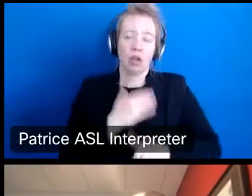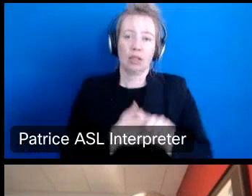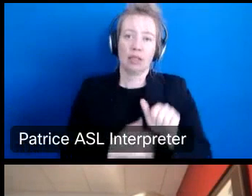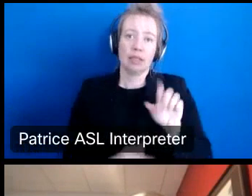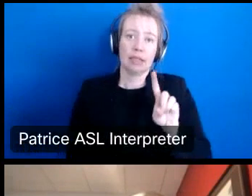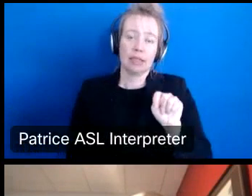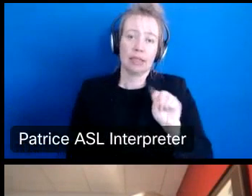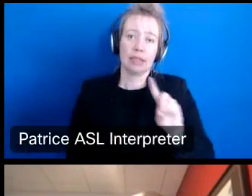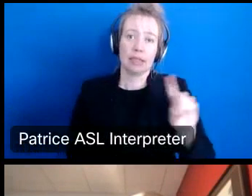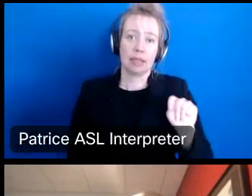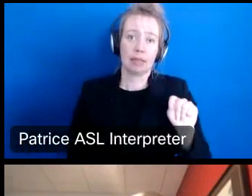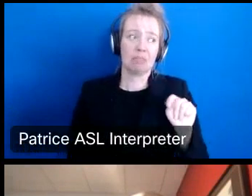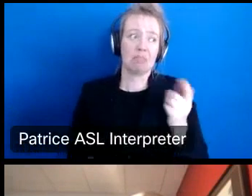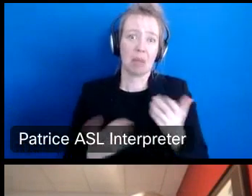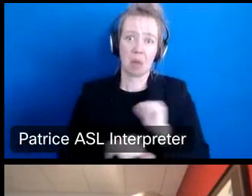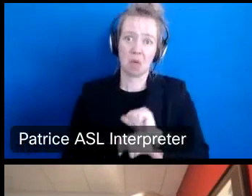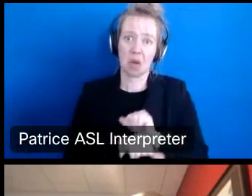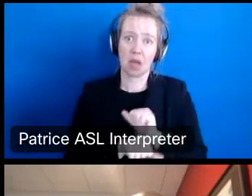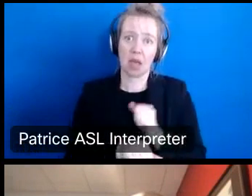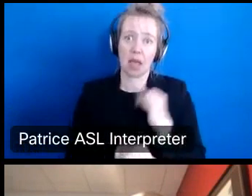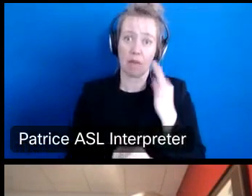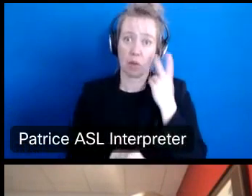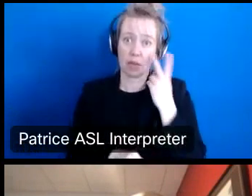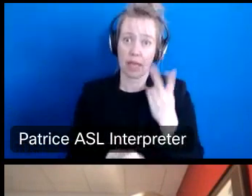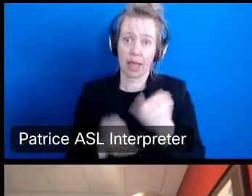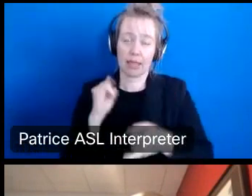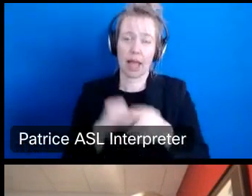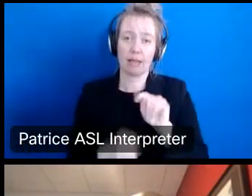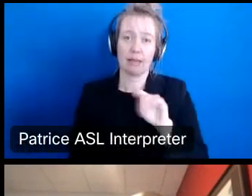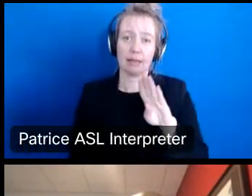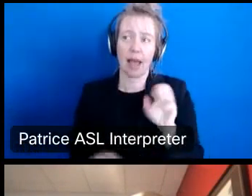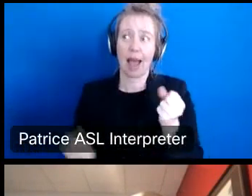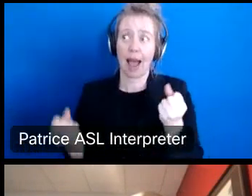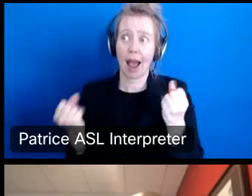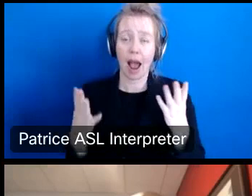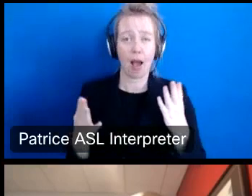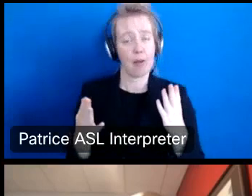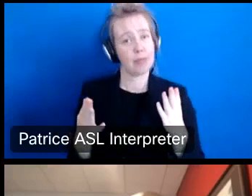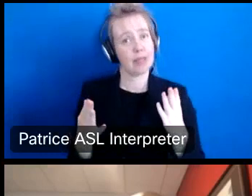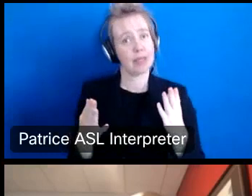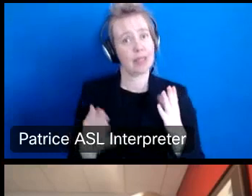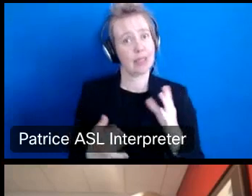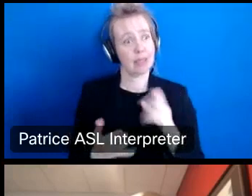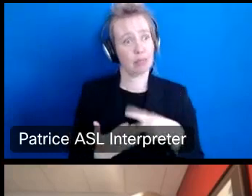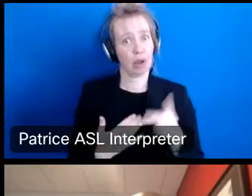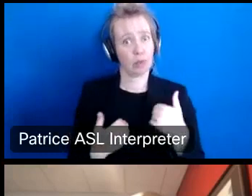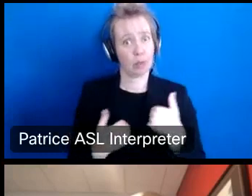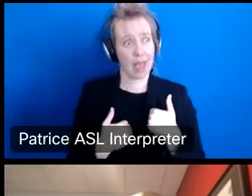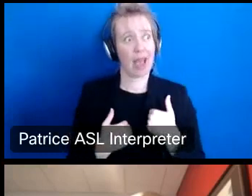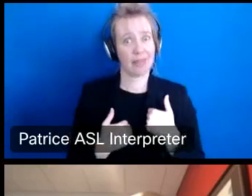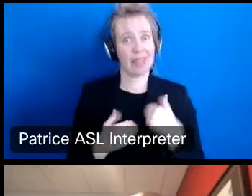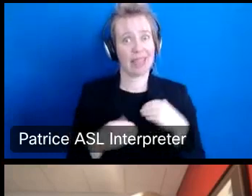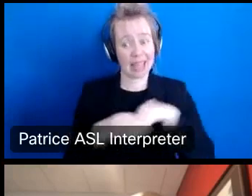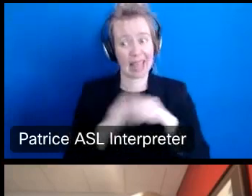you just go to that last tab, just by looking at how many TSIs are in the system, that kind of explains why there was need to